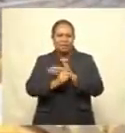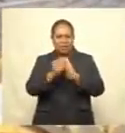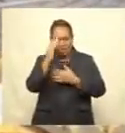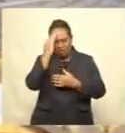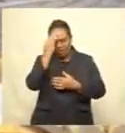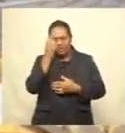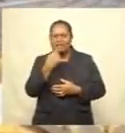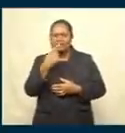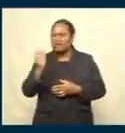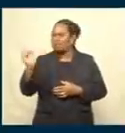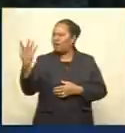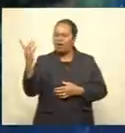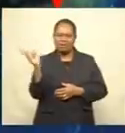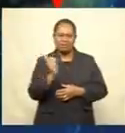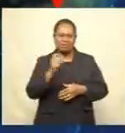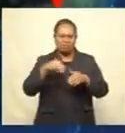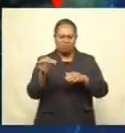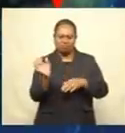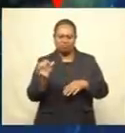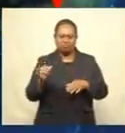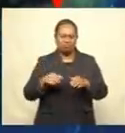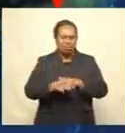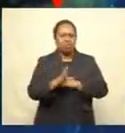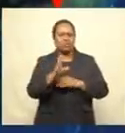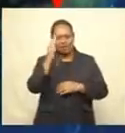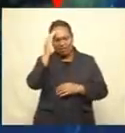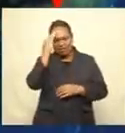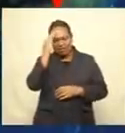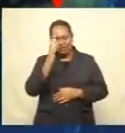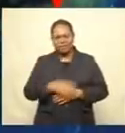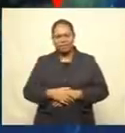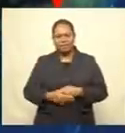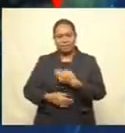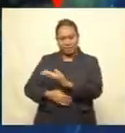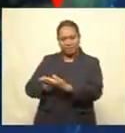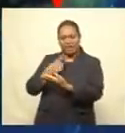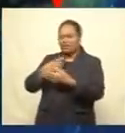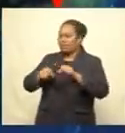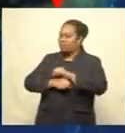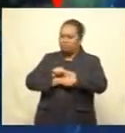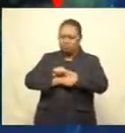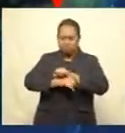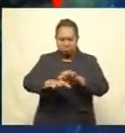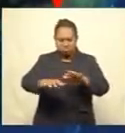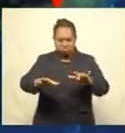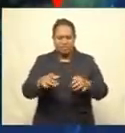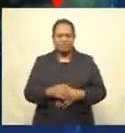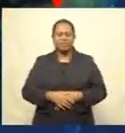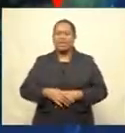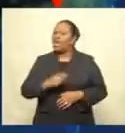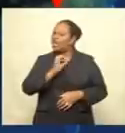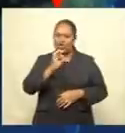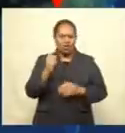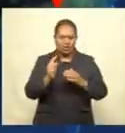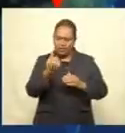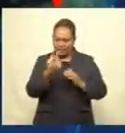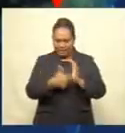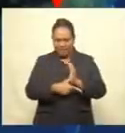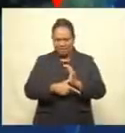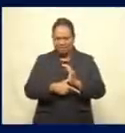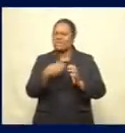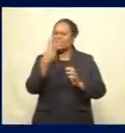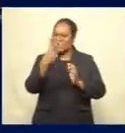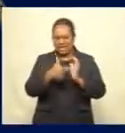hacked. Now it's gone to Facebook. The hackers from abroad now, but it's happened to me not the first time. It's about 3 or 4 times